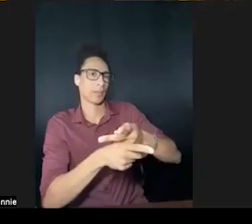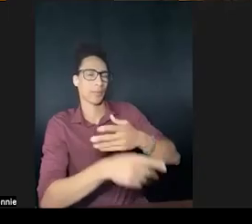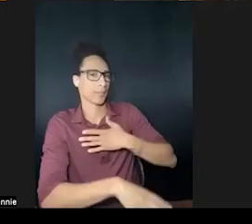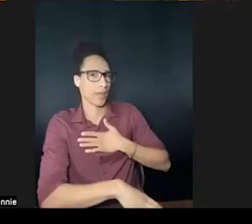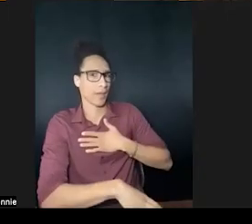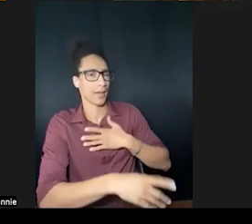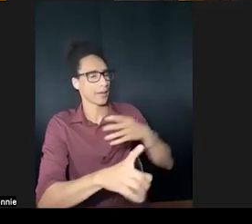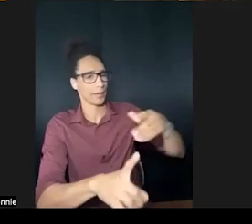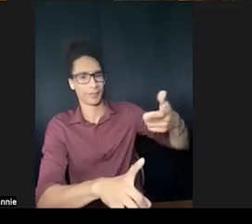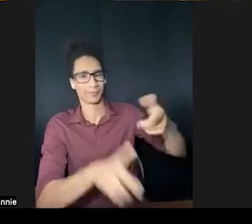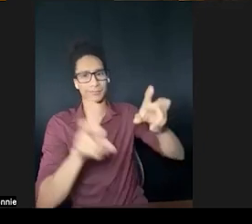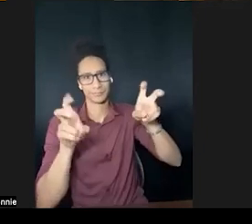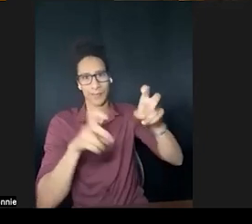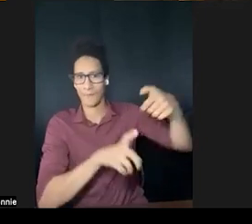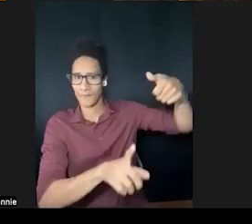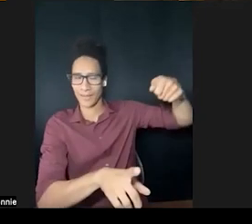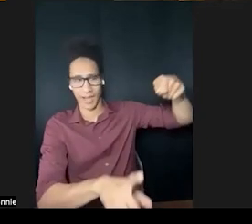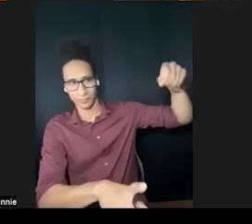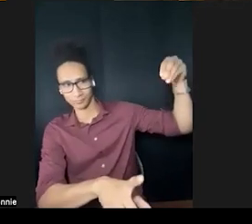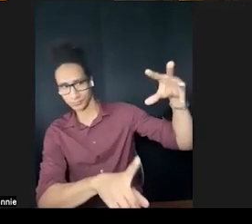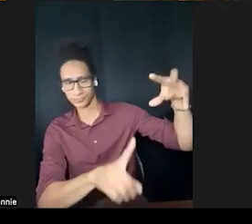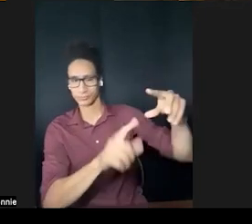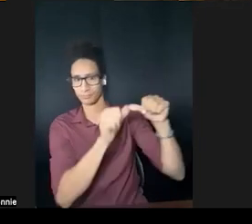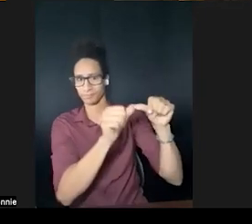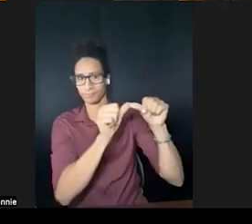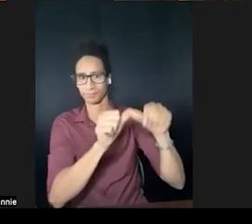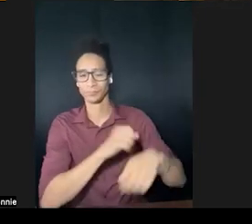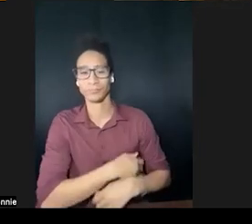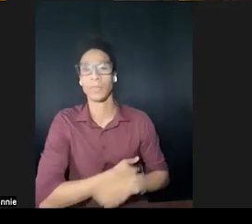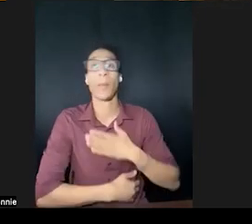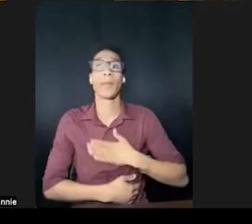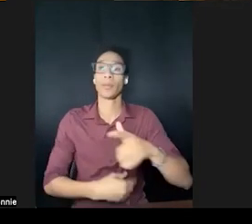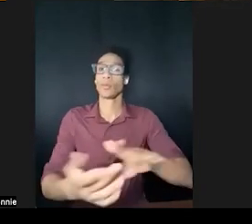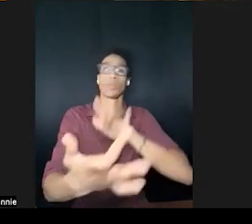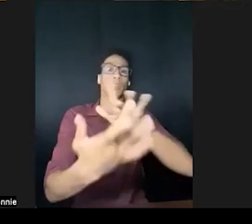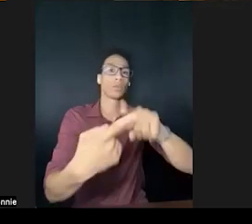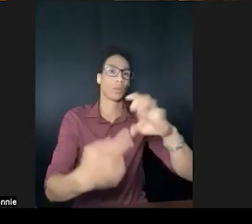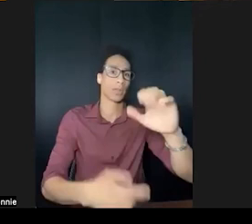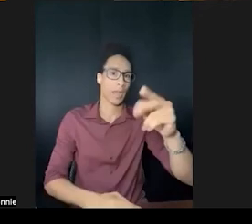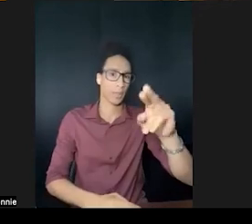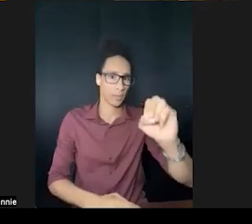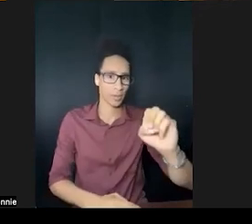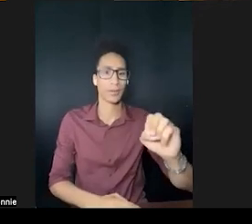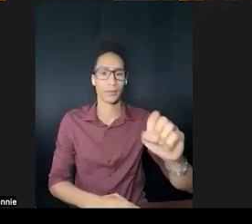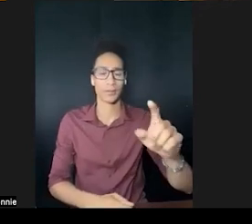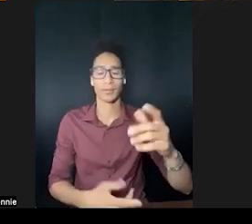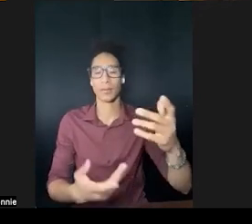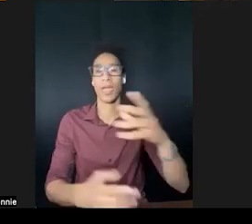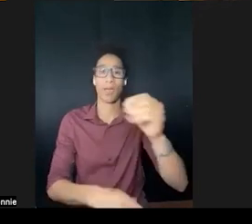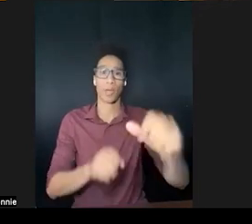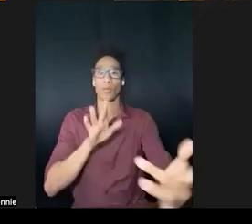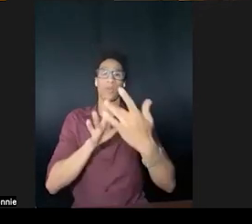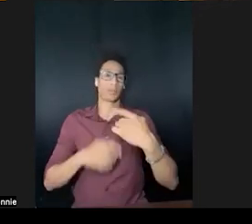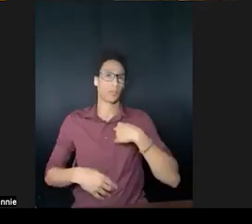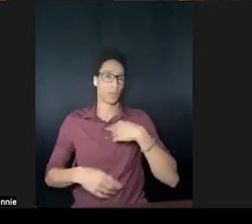charged. Excellent. Please reach out to Catherine. There's been a lot of inquiry here. You can reach us. You can reach me on social media as well. Reach out